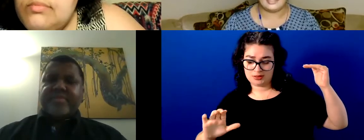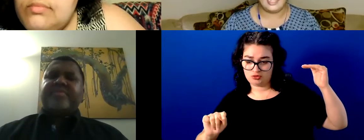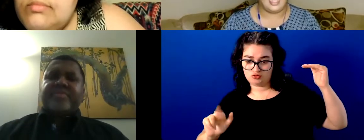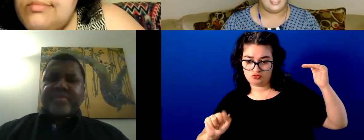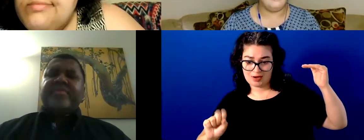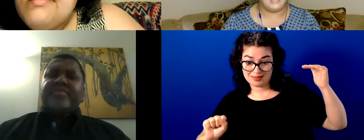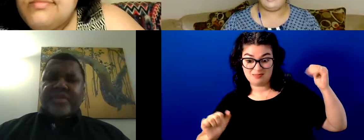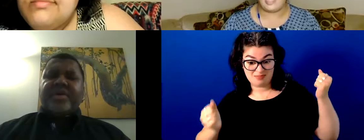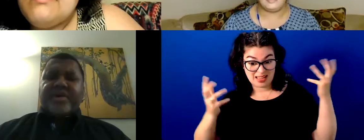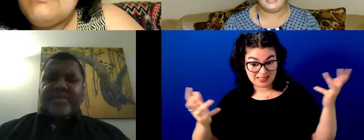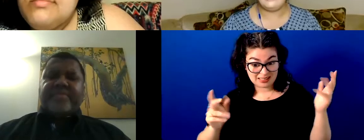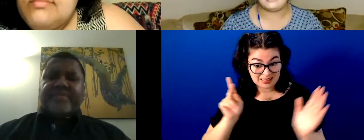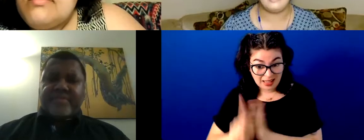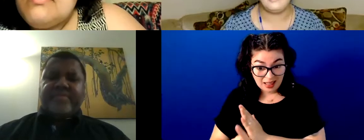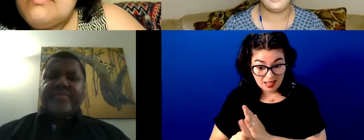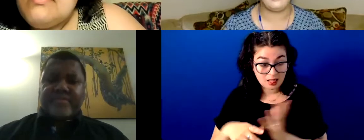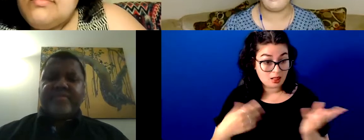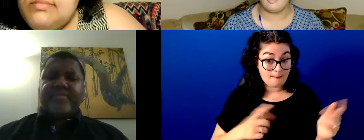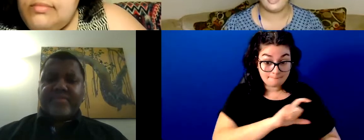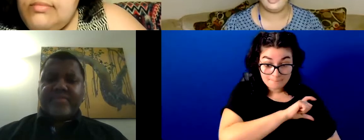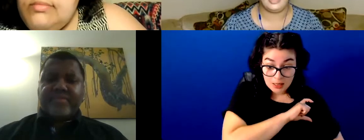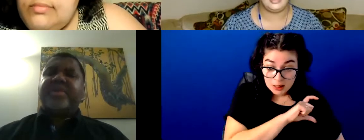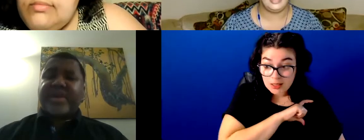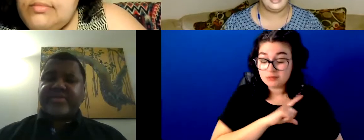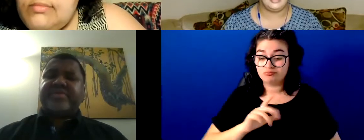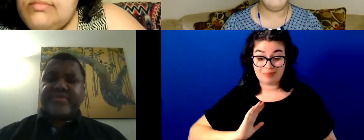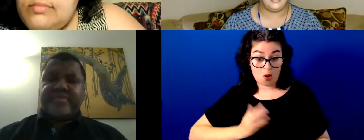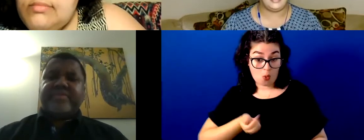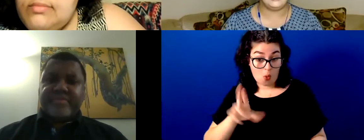killed, not only by police, but sometimes within our own community.